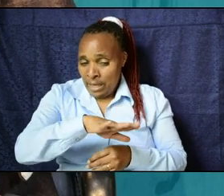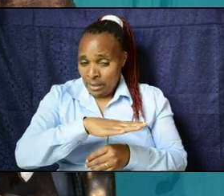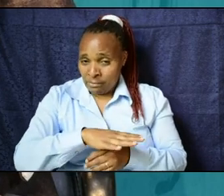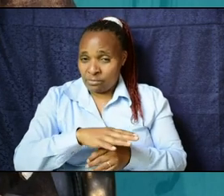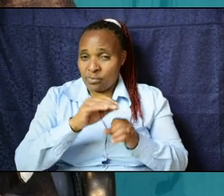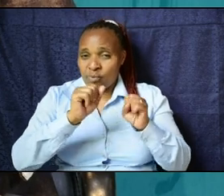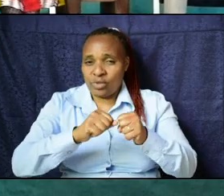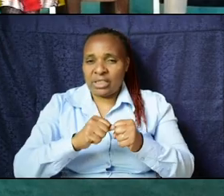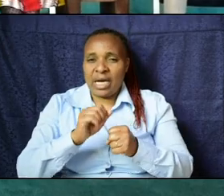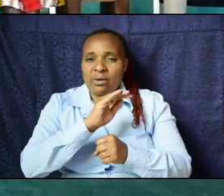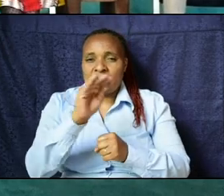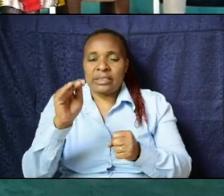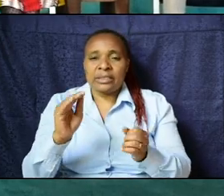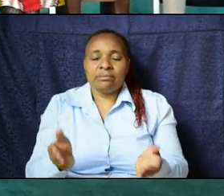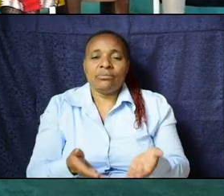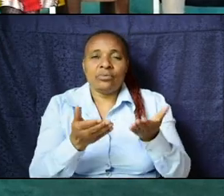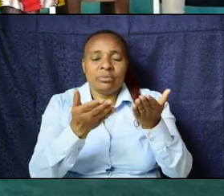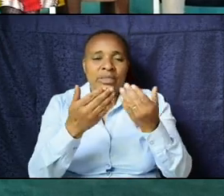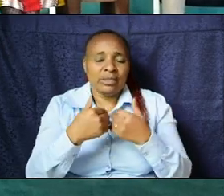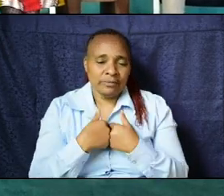think will require some improvement.